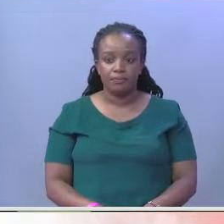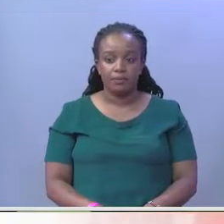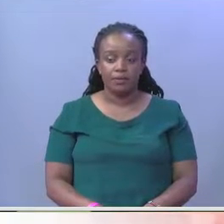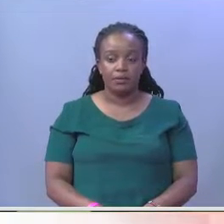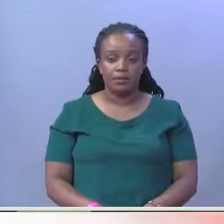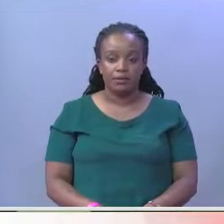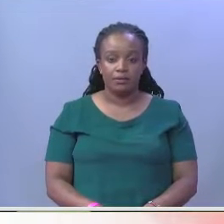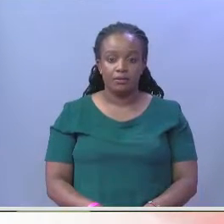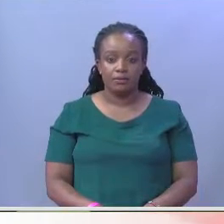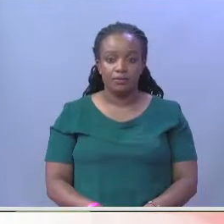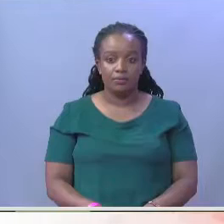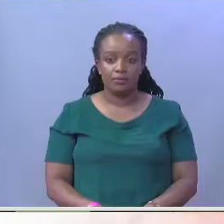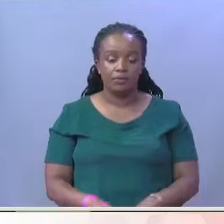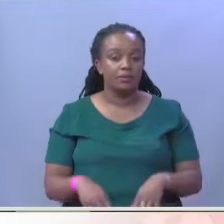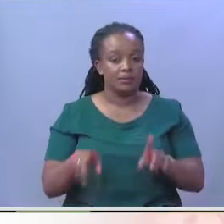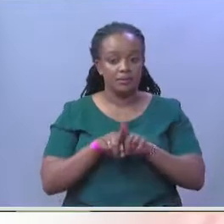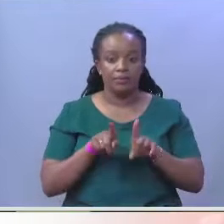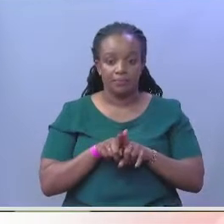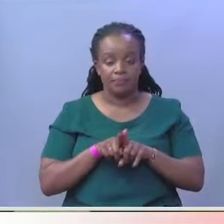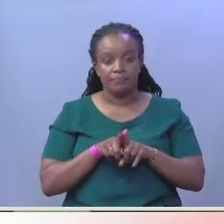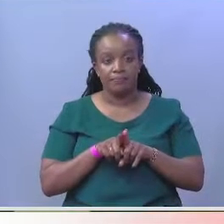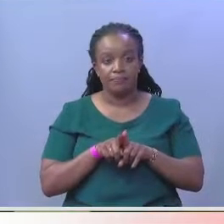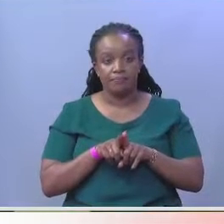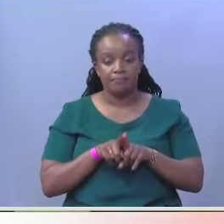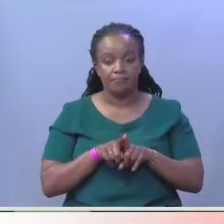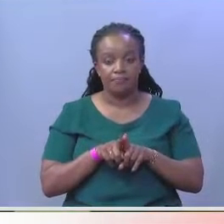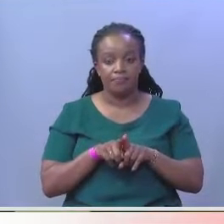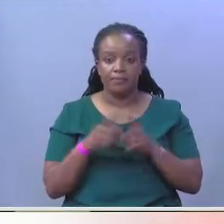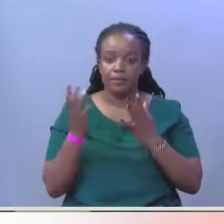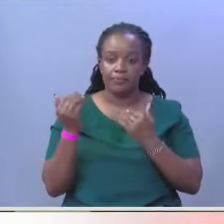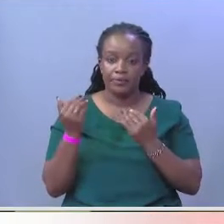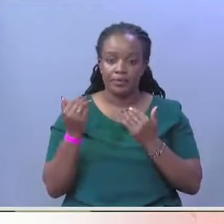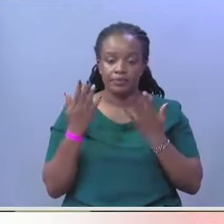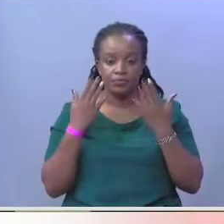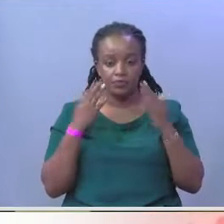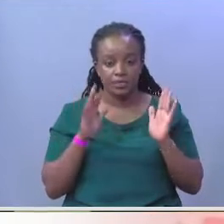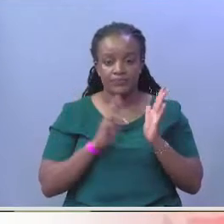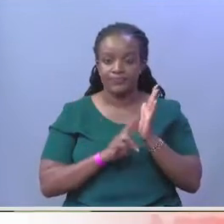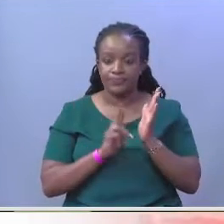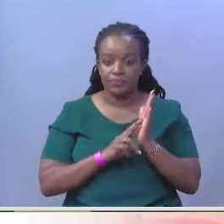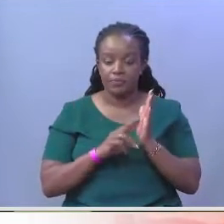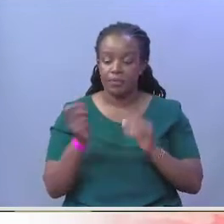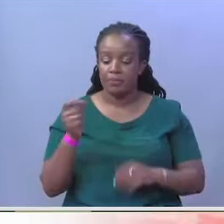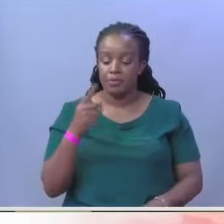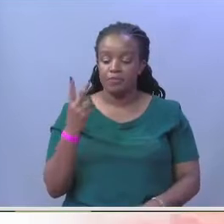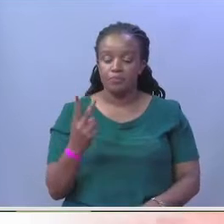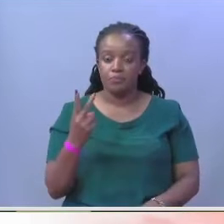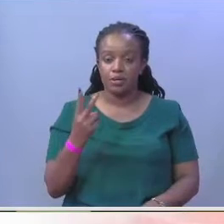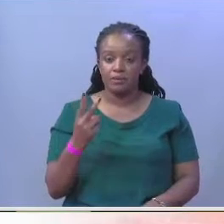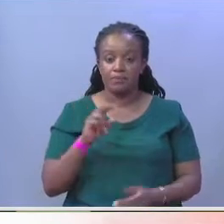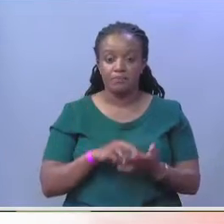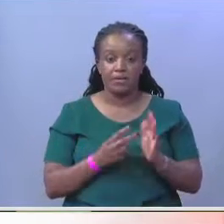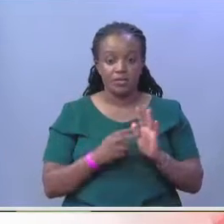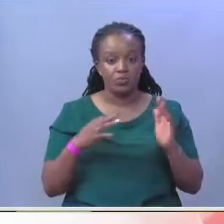Essentially, legally, the voter registration is supposed to end by February. So we still have time,